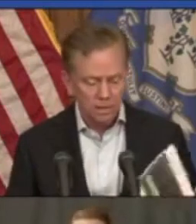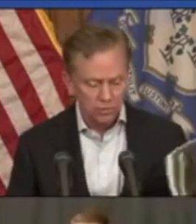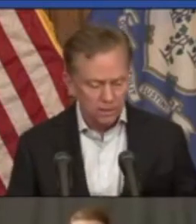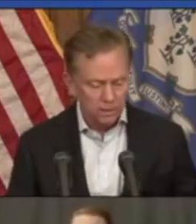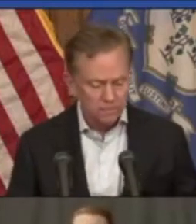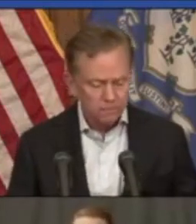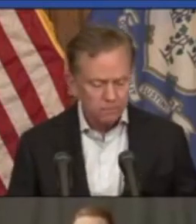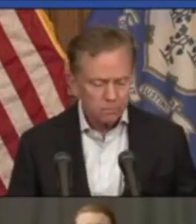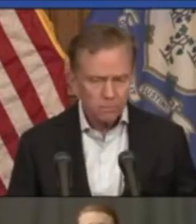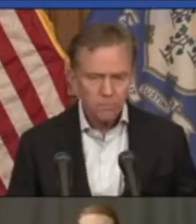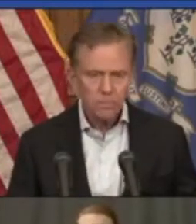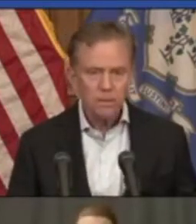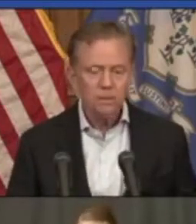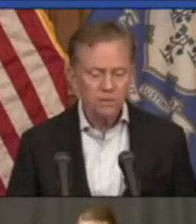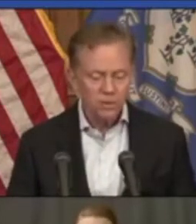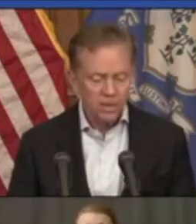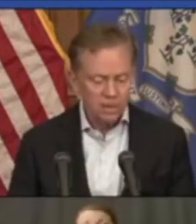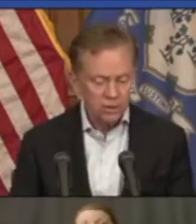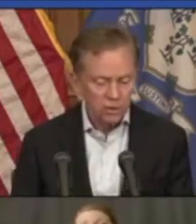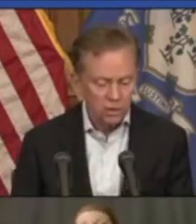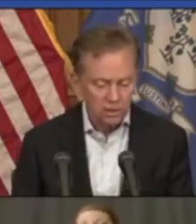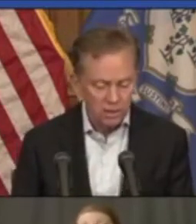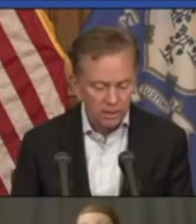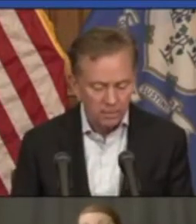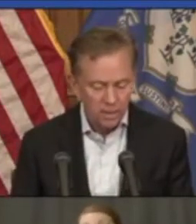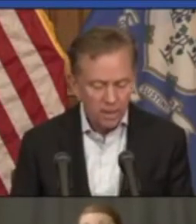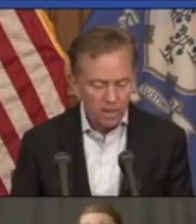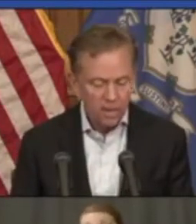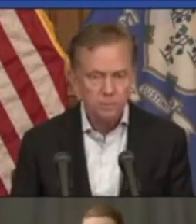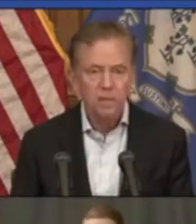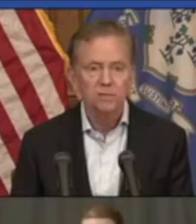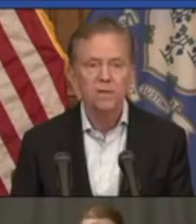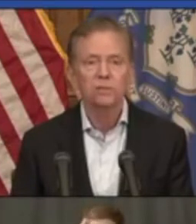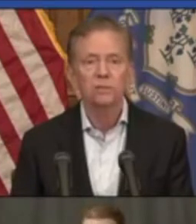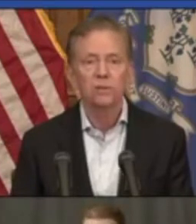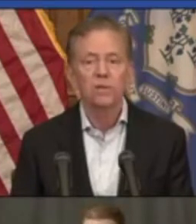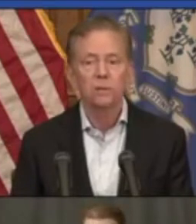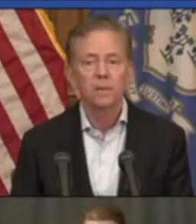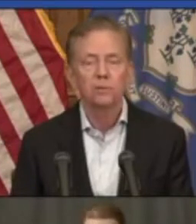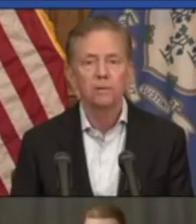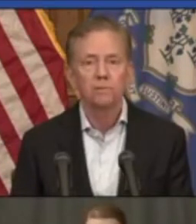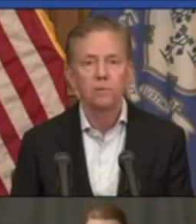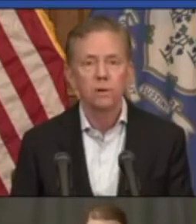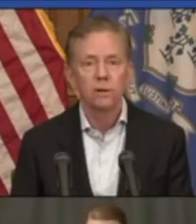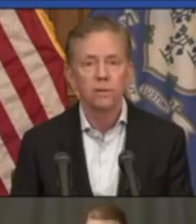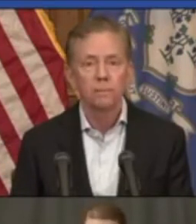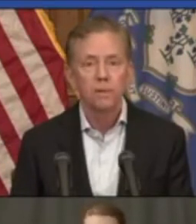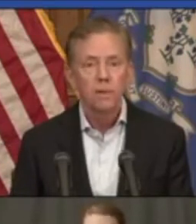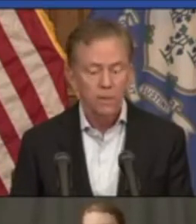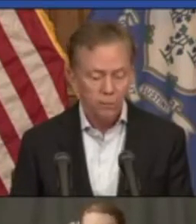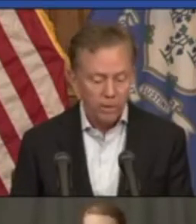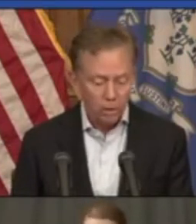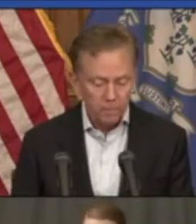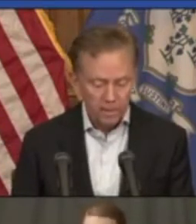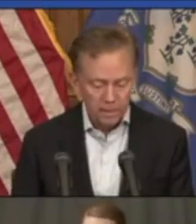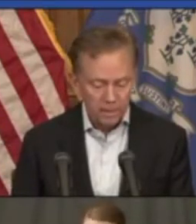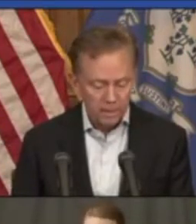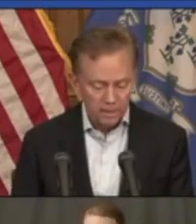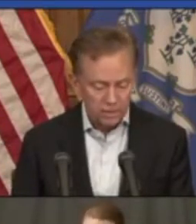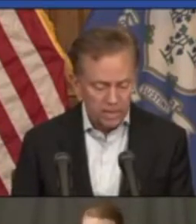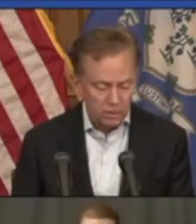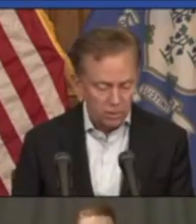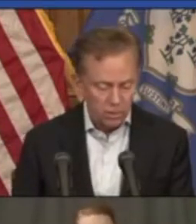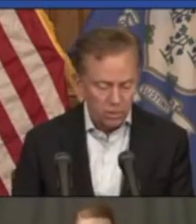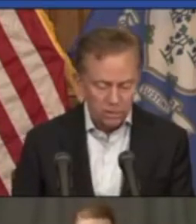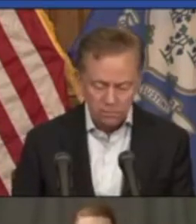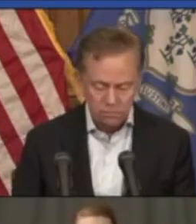metric. You'll see on the next chart that hospitalizations are a key metric for the reopening is now